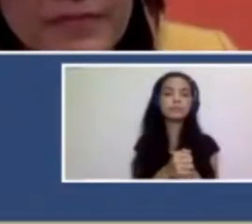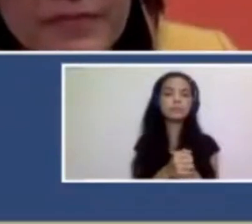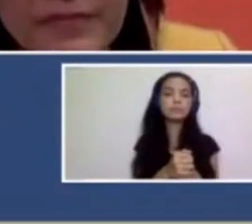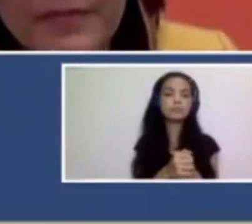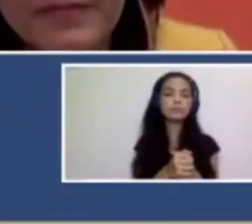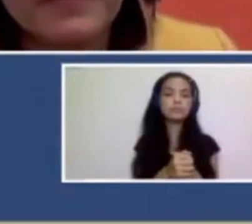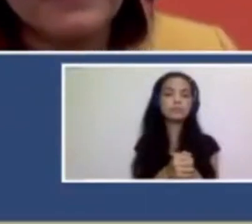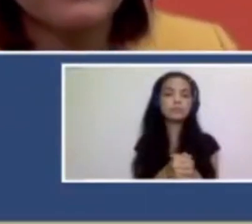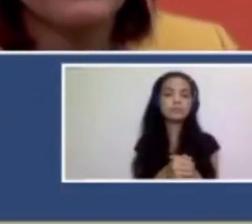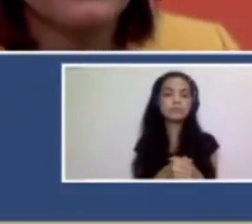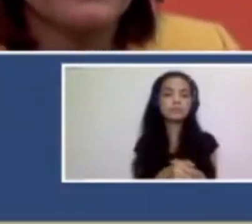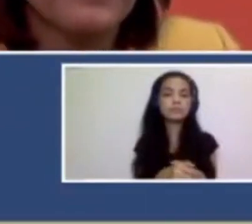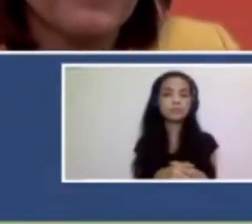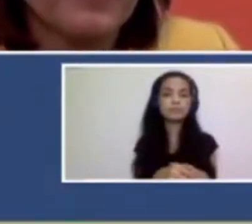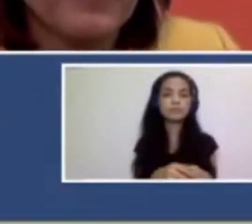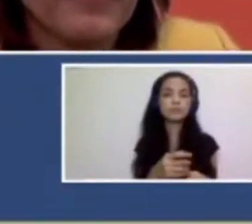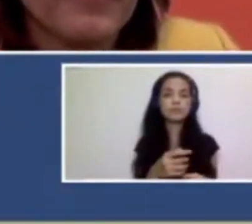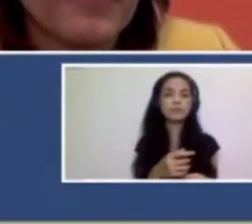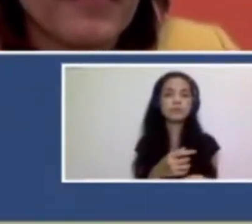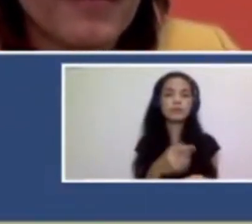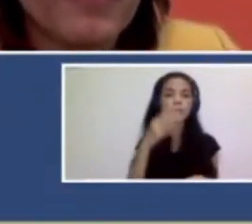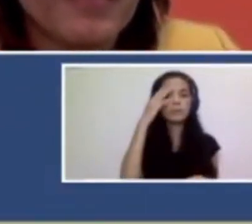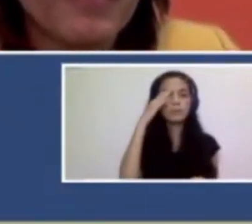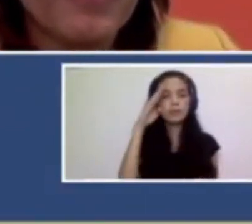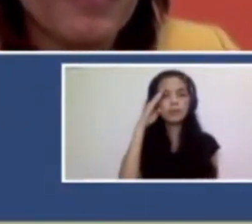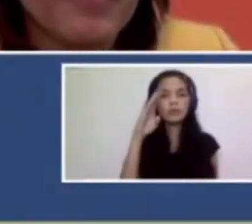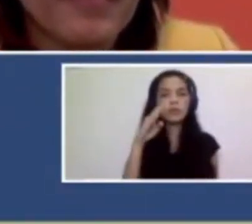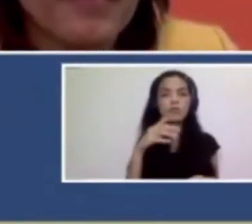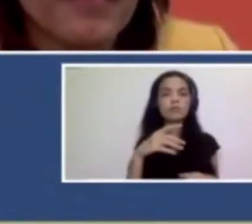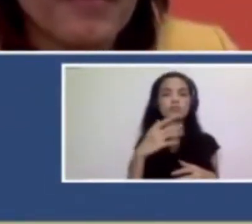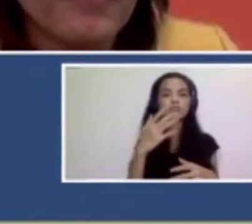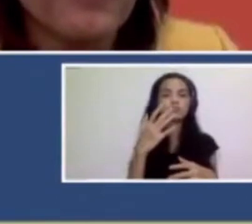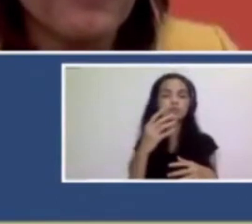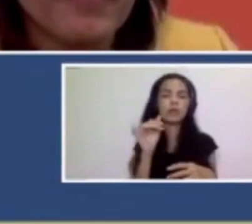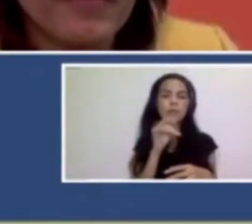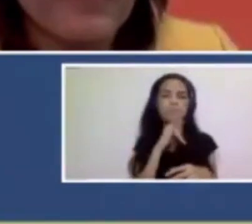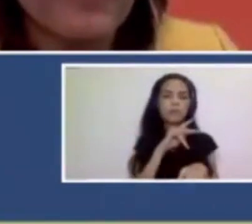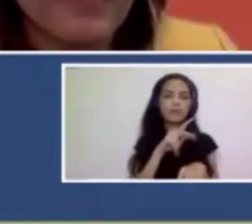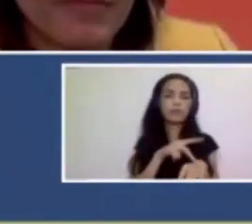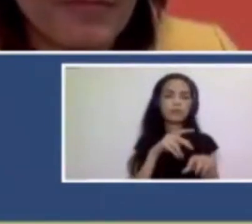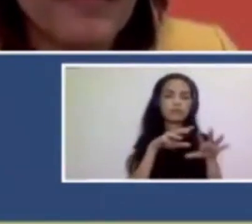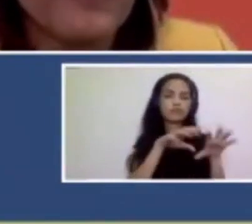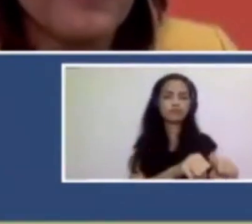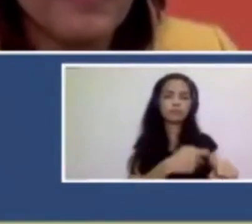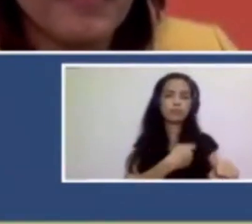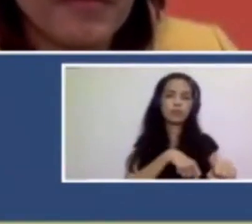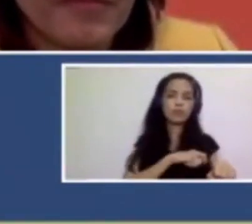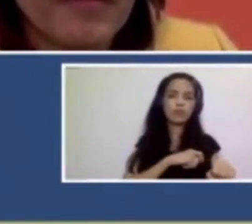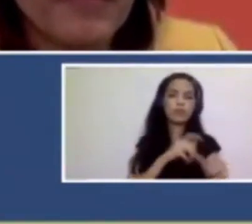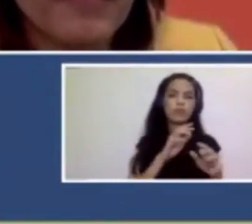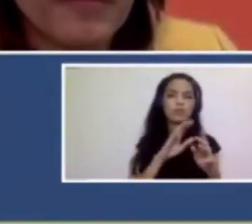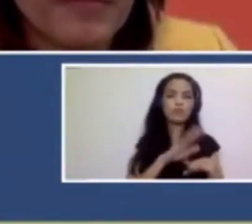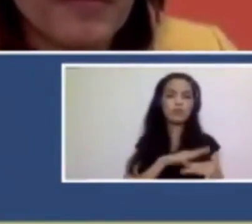He says that, like Mexico, the Philippines underwent years of colonial rule from Spain and experienced cultural shift and